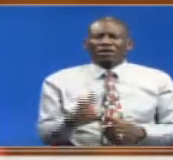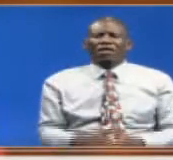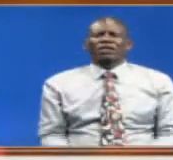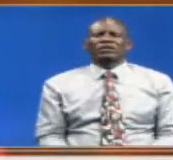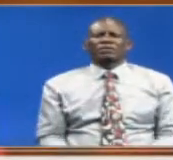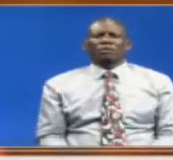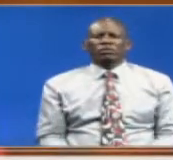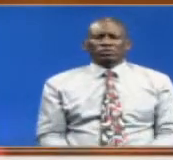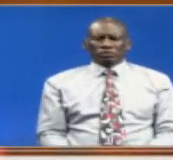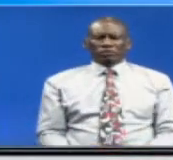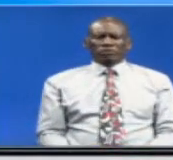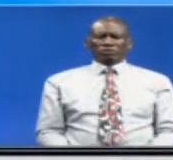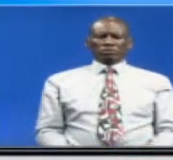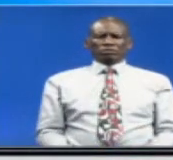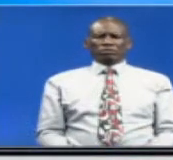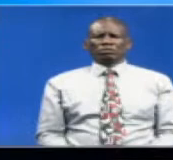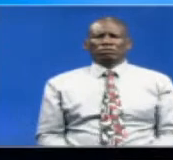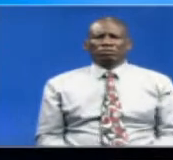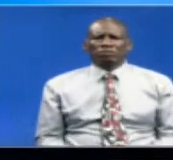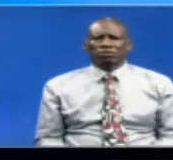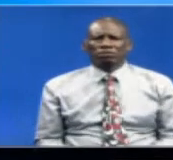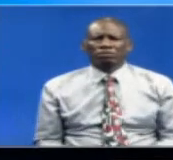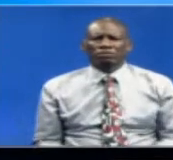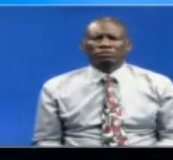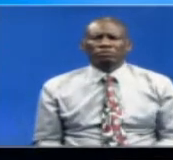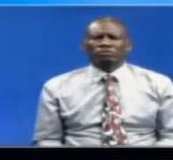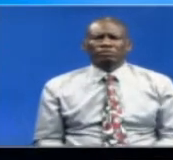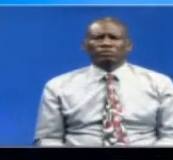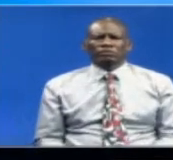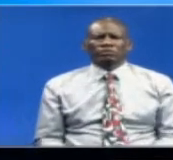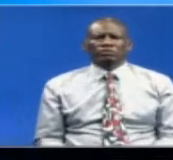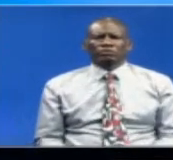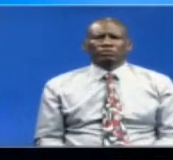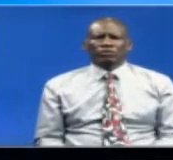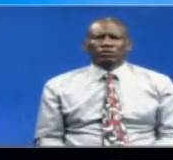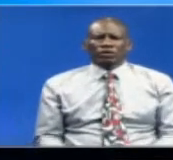Well, now, over 600 shillings pumped into 12 developers.